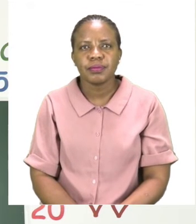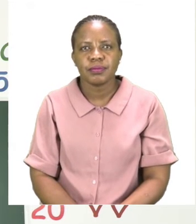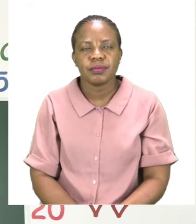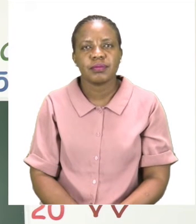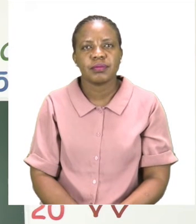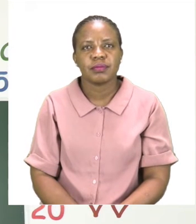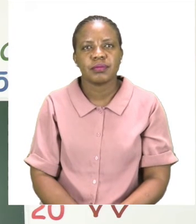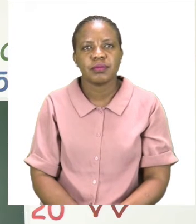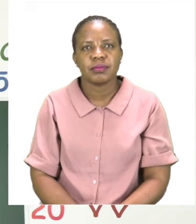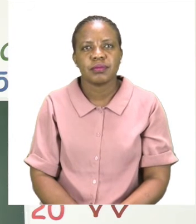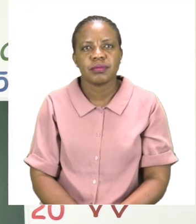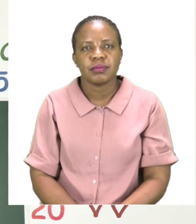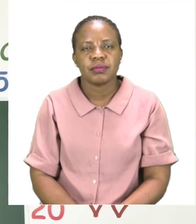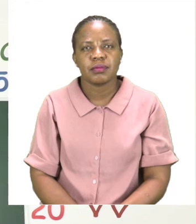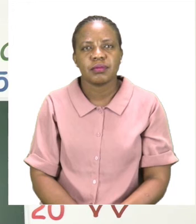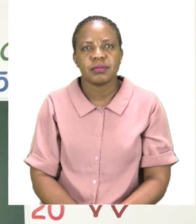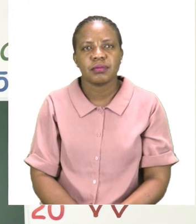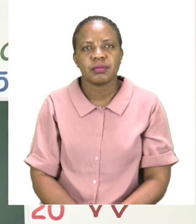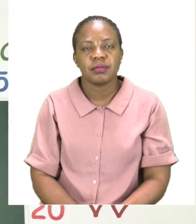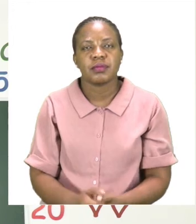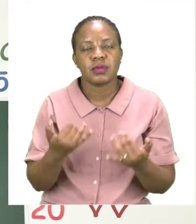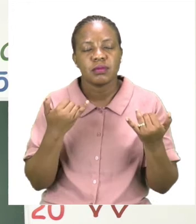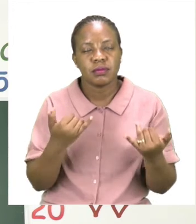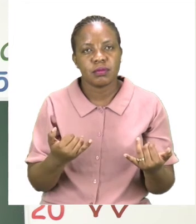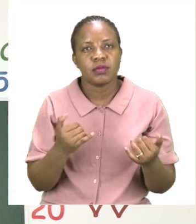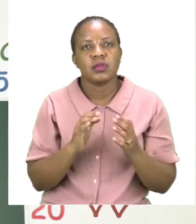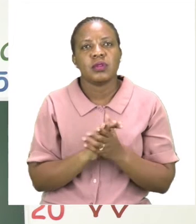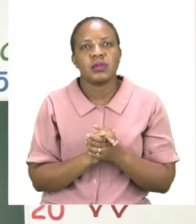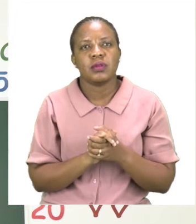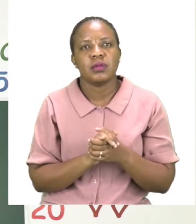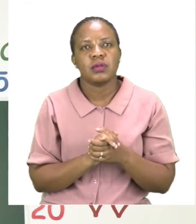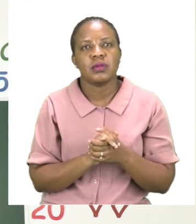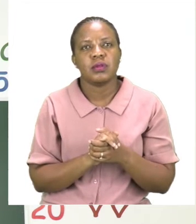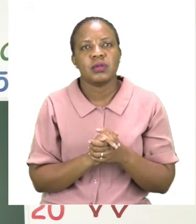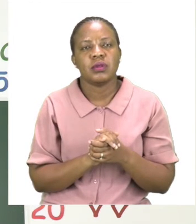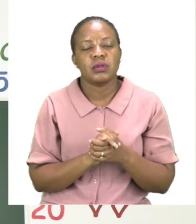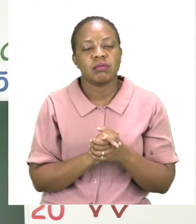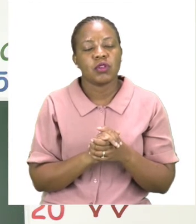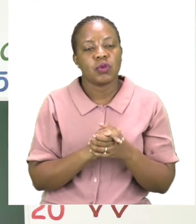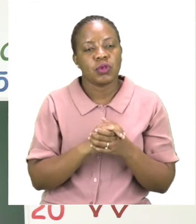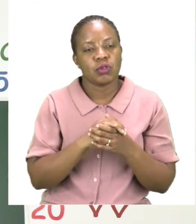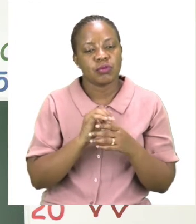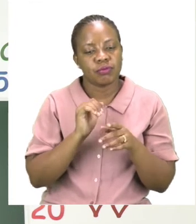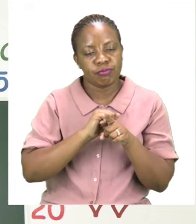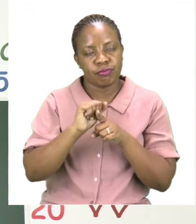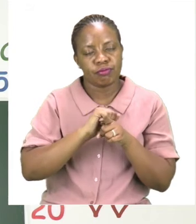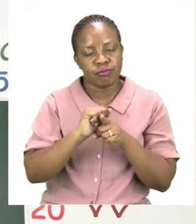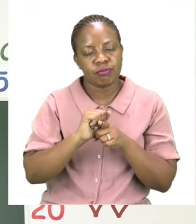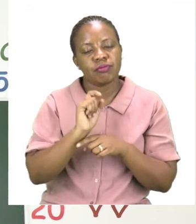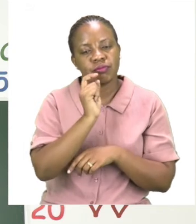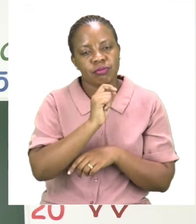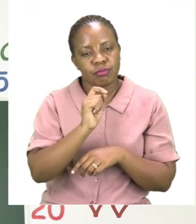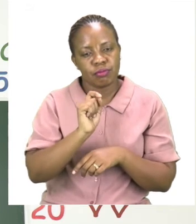small letter N. Let's start with the big letter. Now the big letter touches the top and the